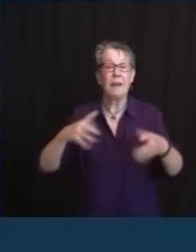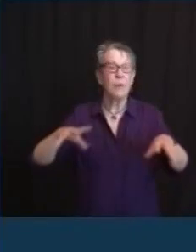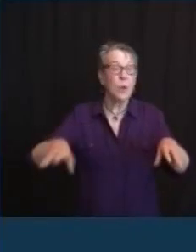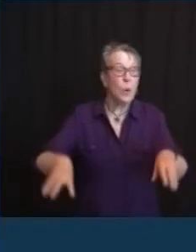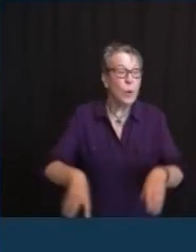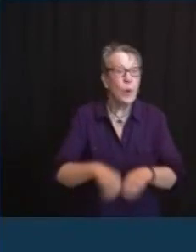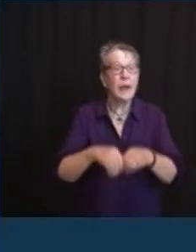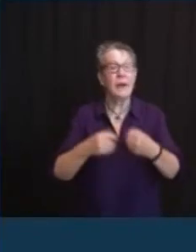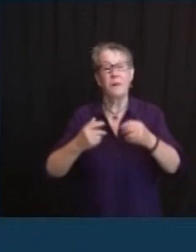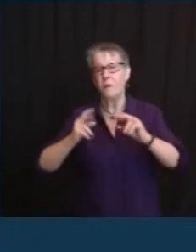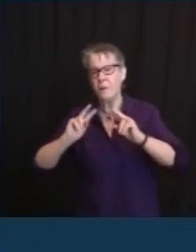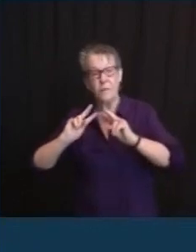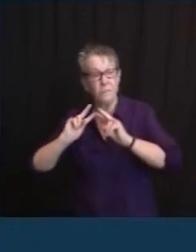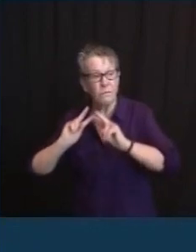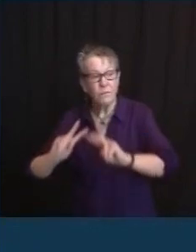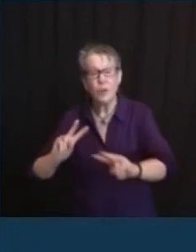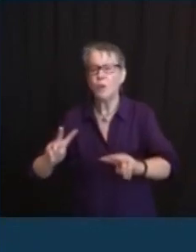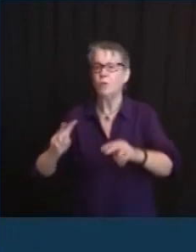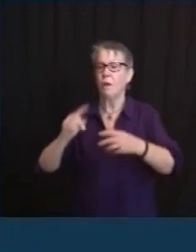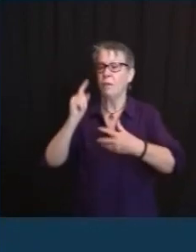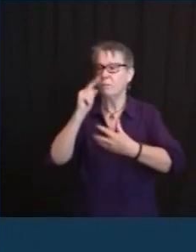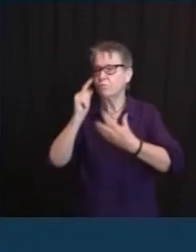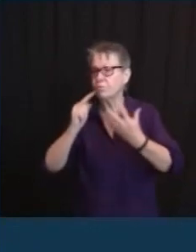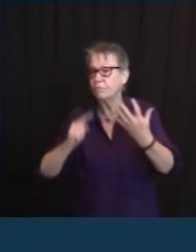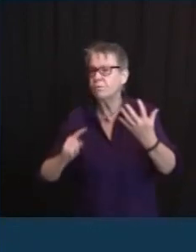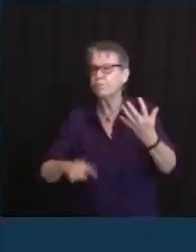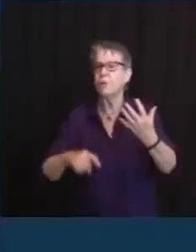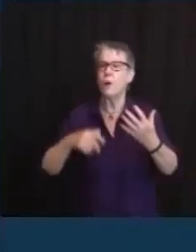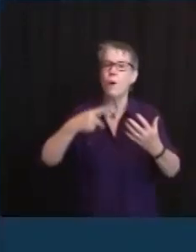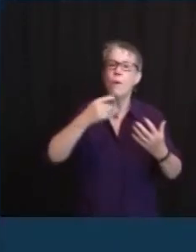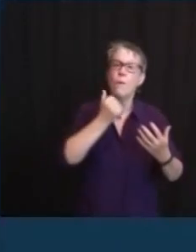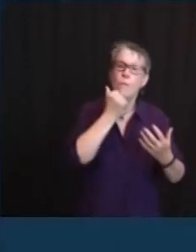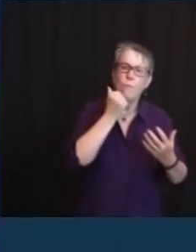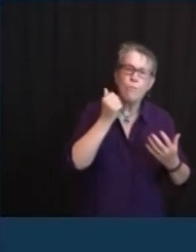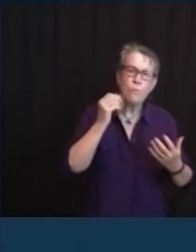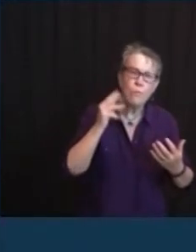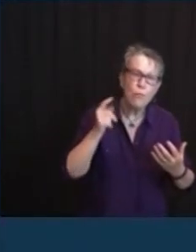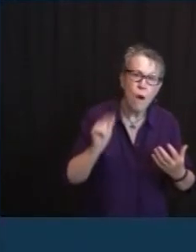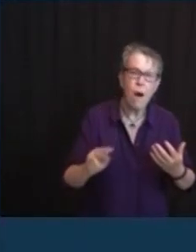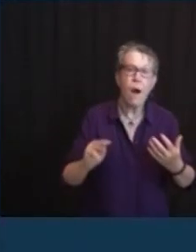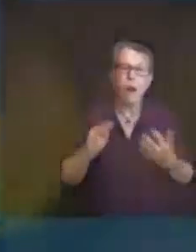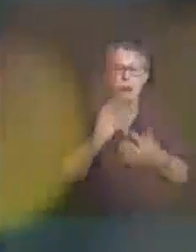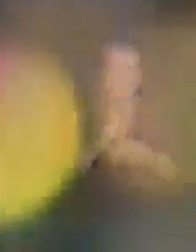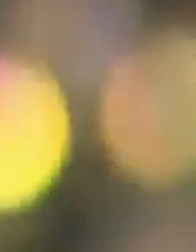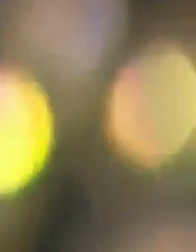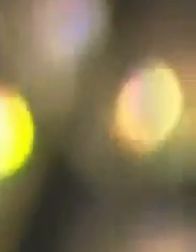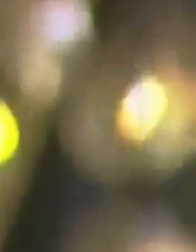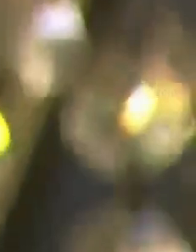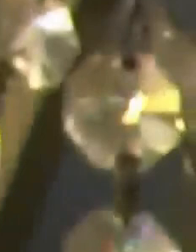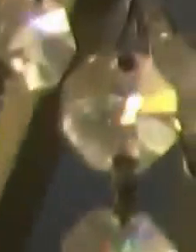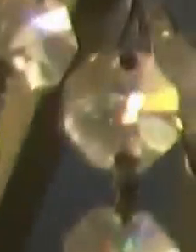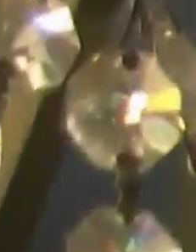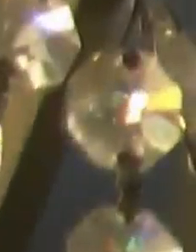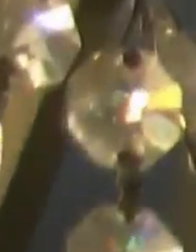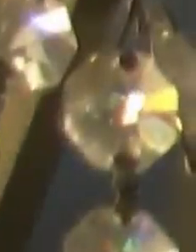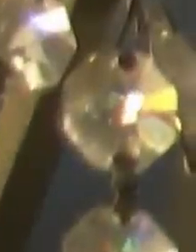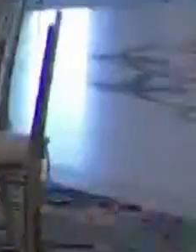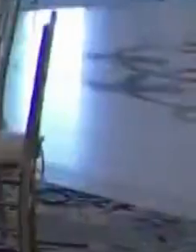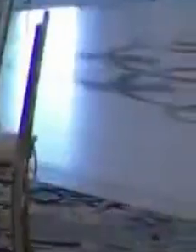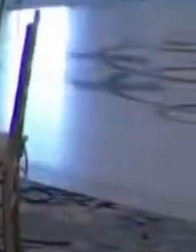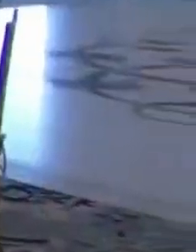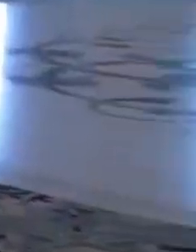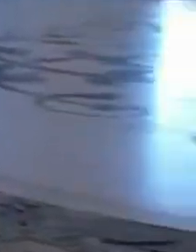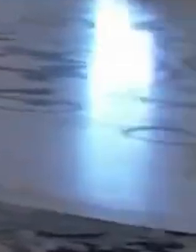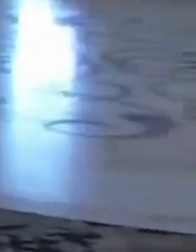school proms, will increase to 50%, up to a maximum of 250 individuals. Governor Phil Murphy announcing today